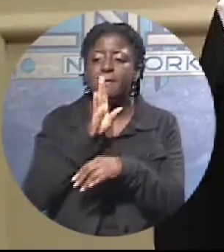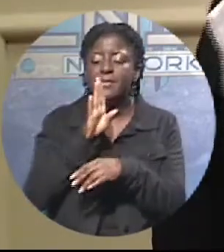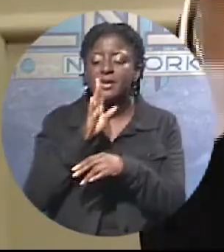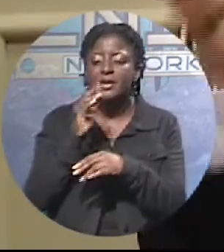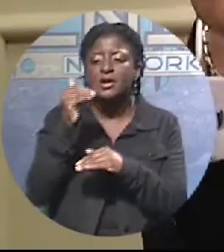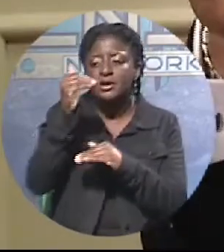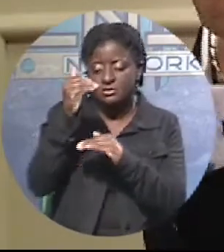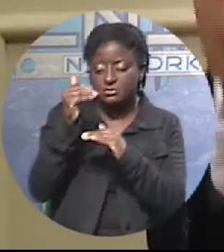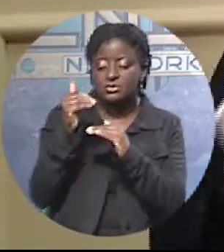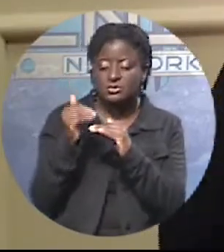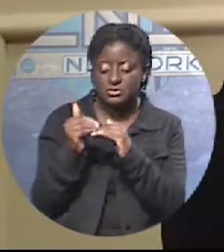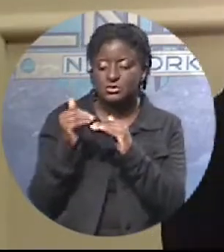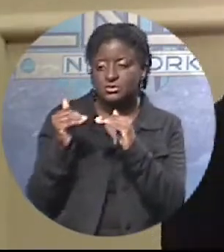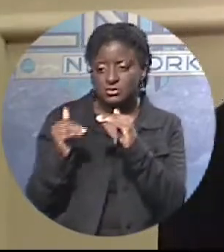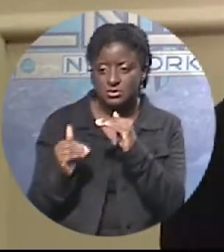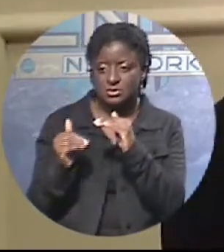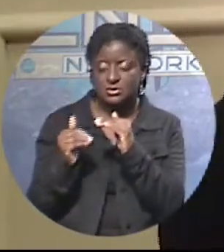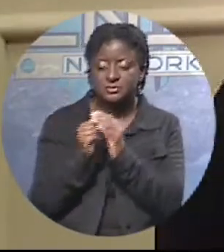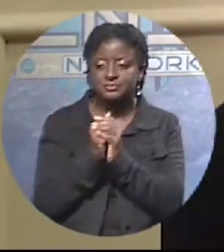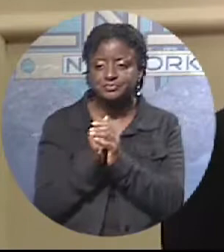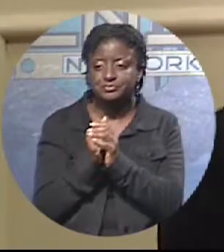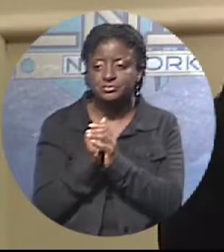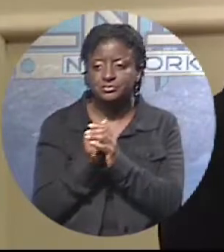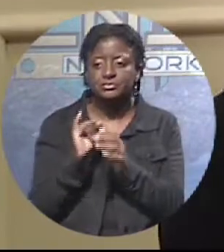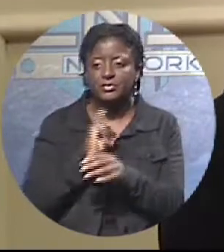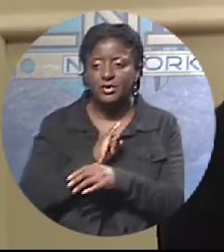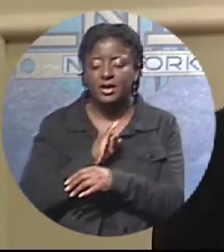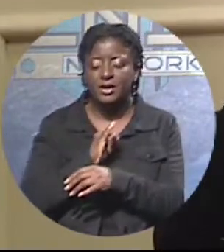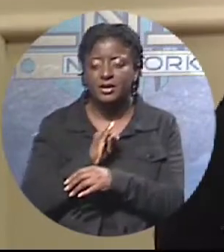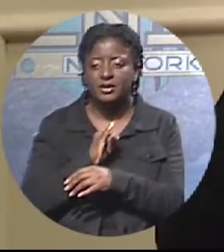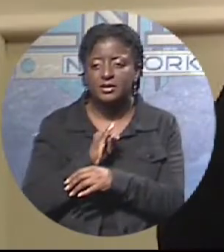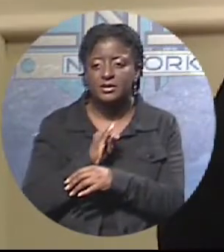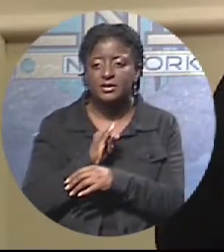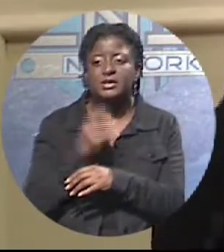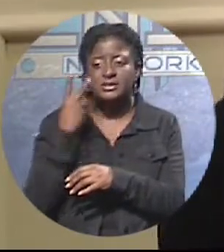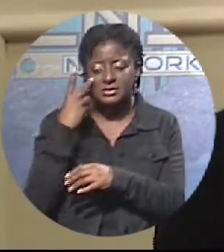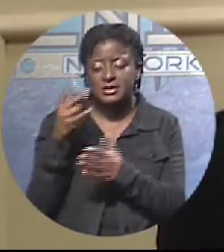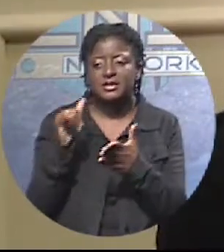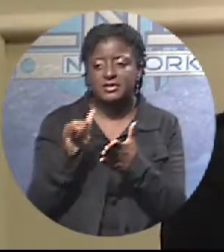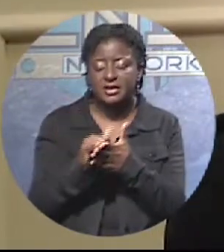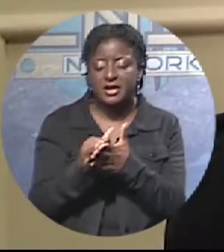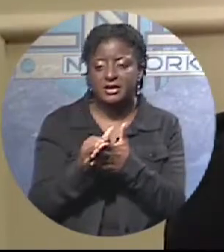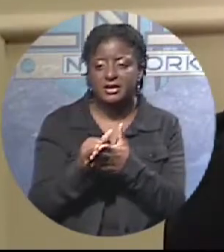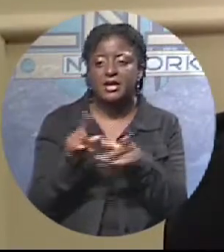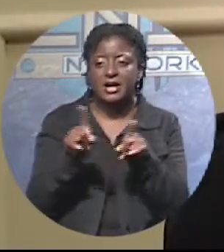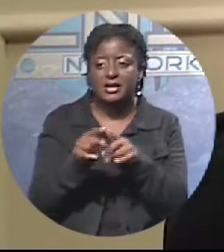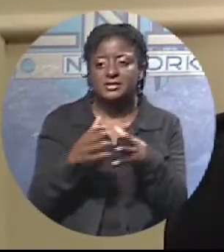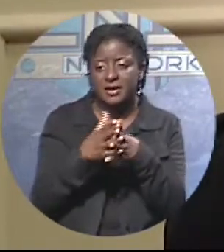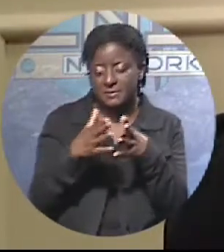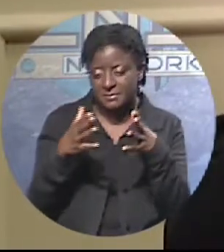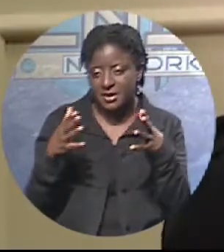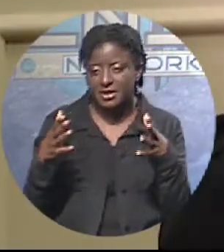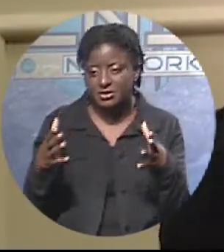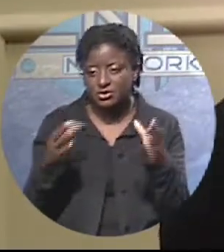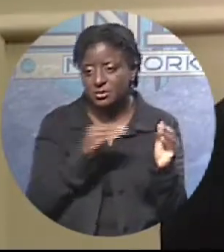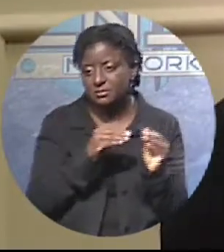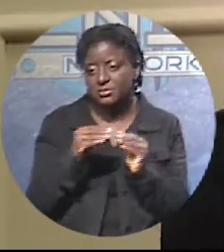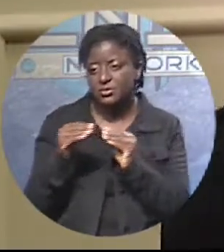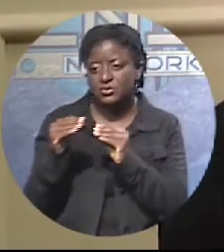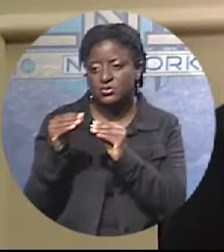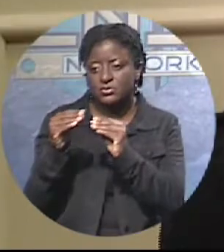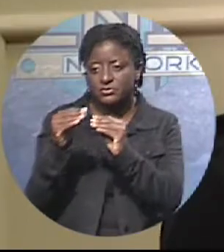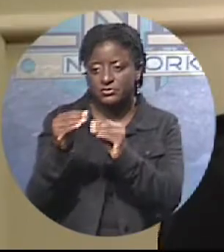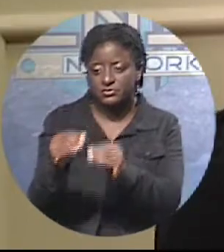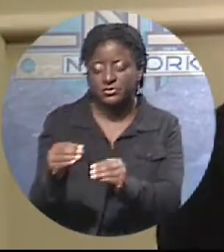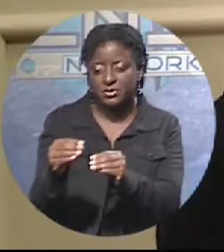stamped out completely. And I'm therefore seeing that as a major new plank in our move forward, where we